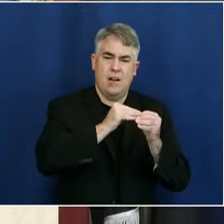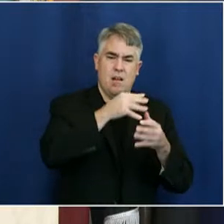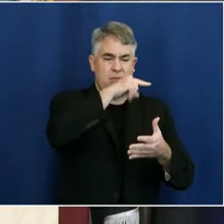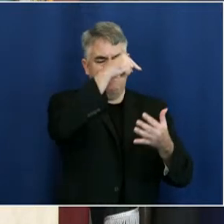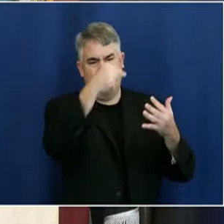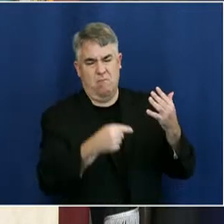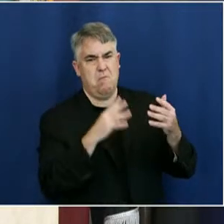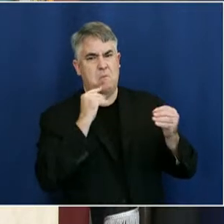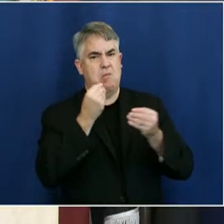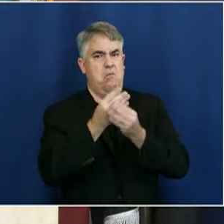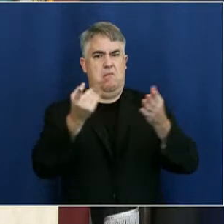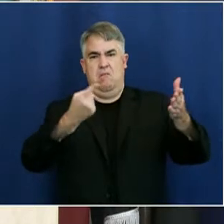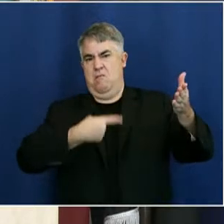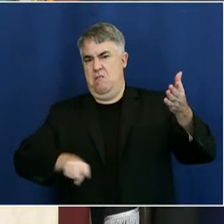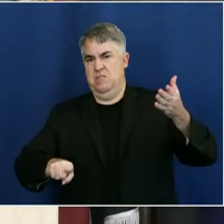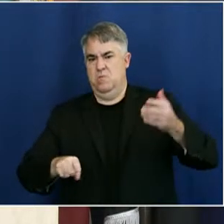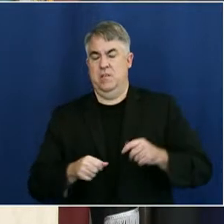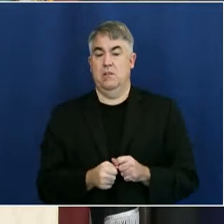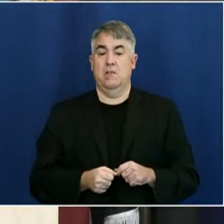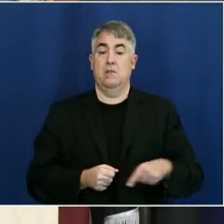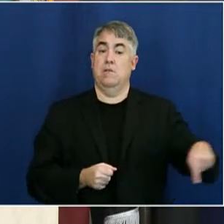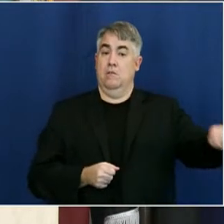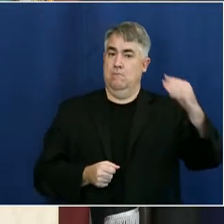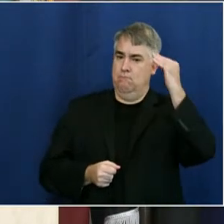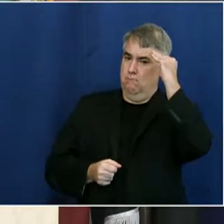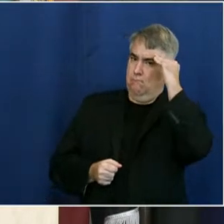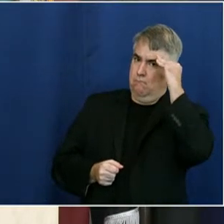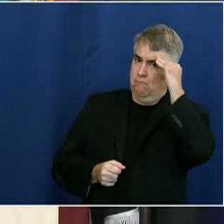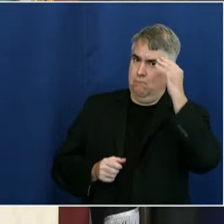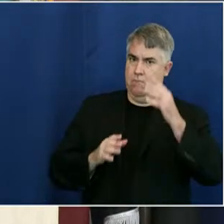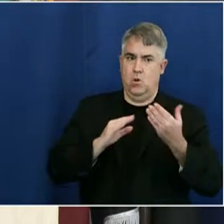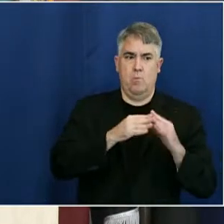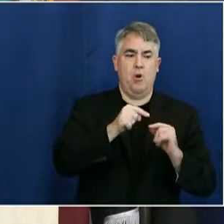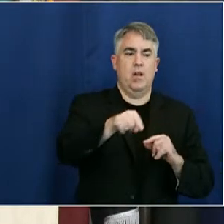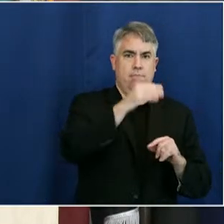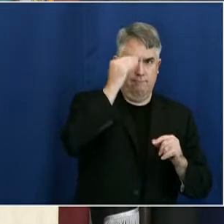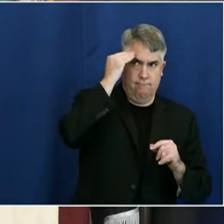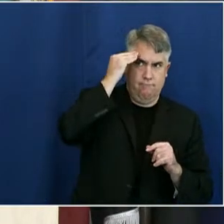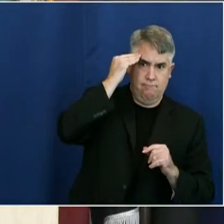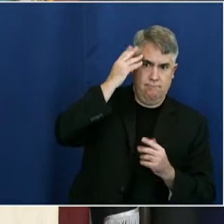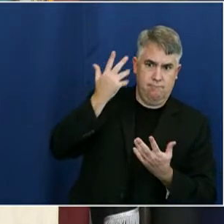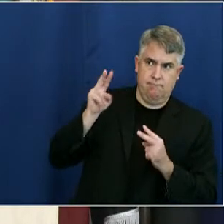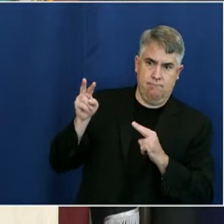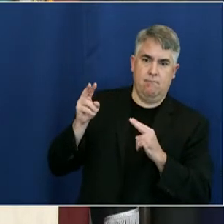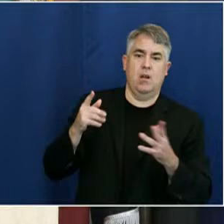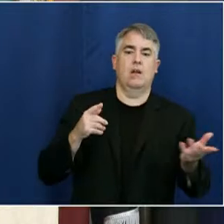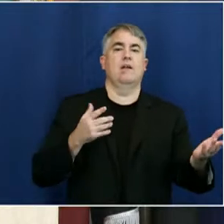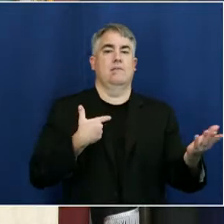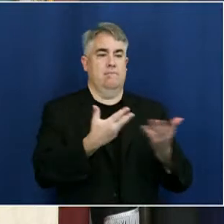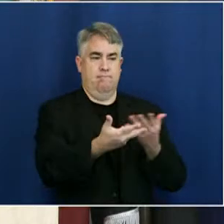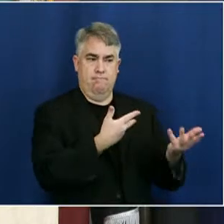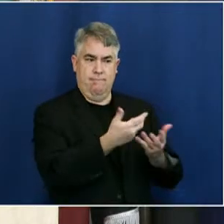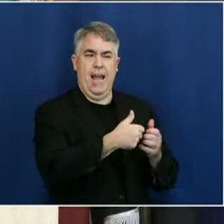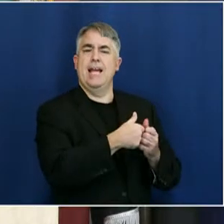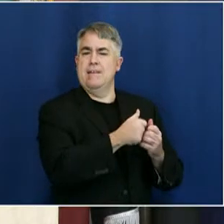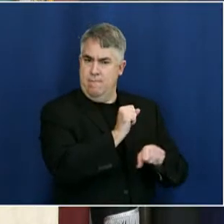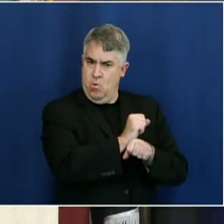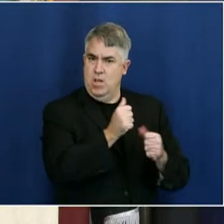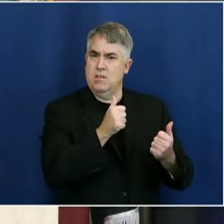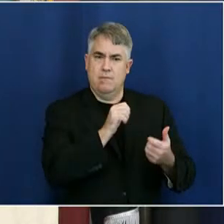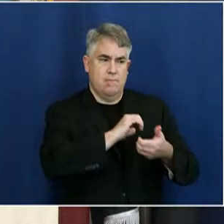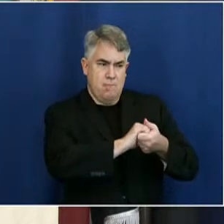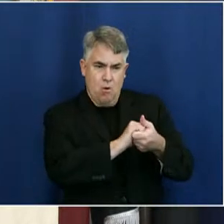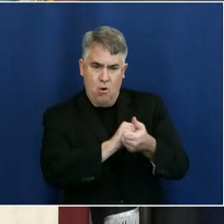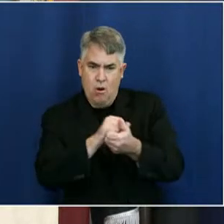in the community know the community best. They know where to go. That is why they've been brought on board to help us with this program and ensuring